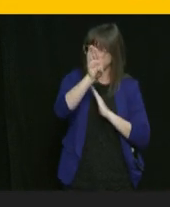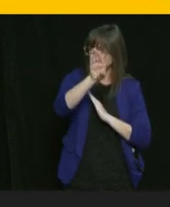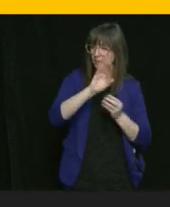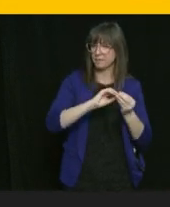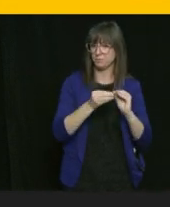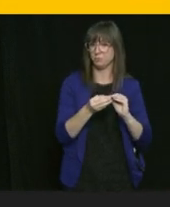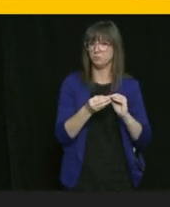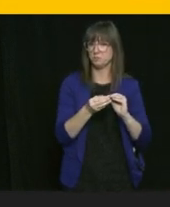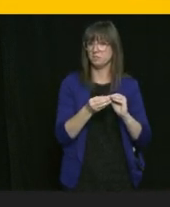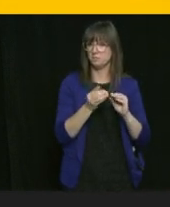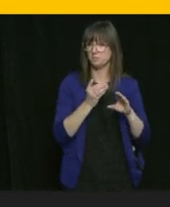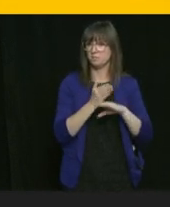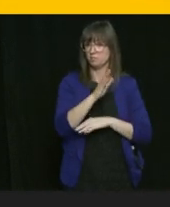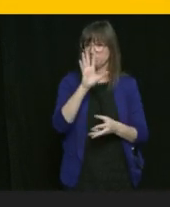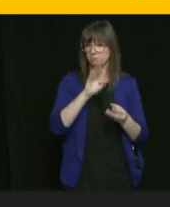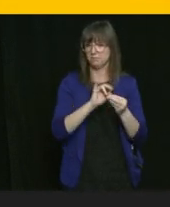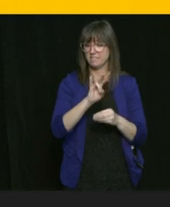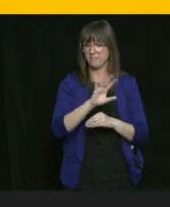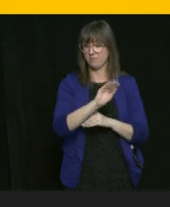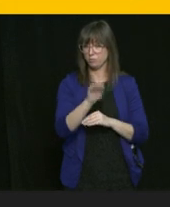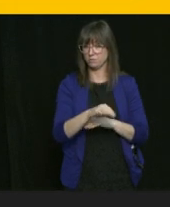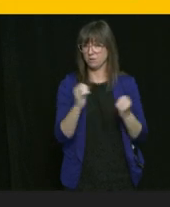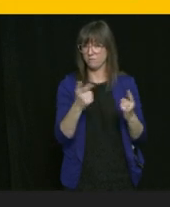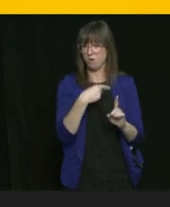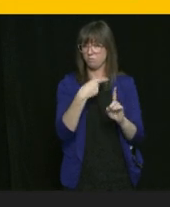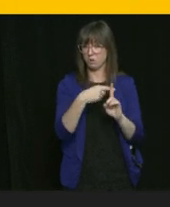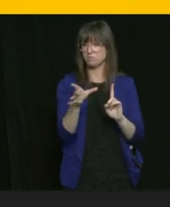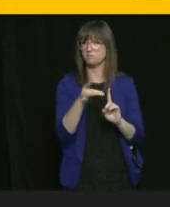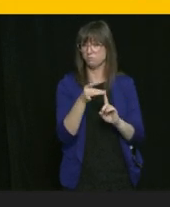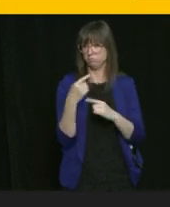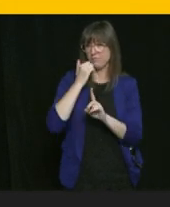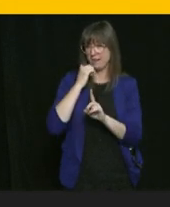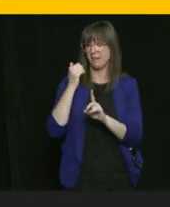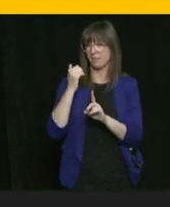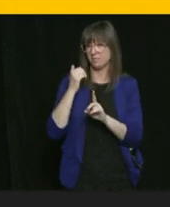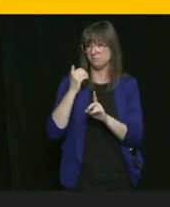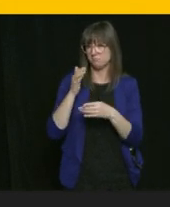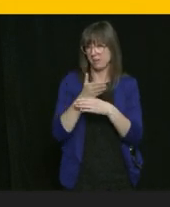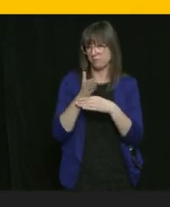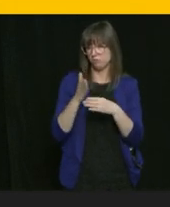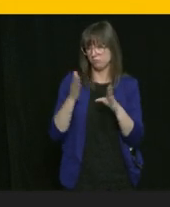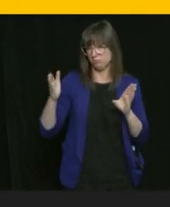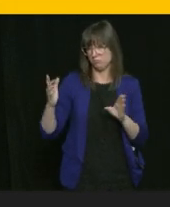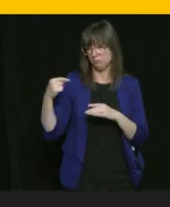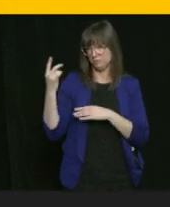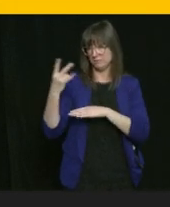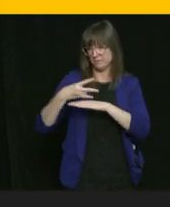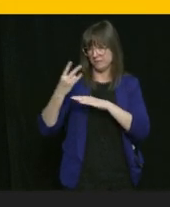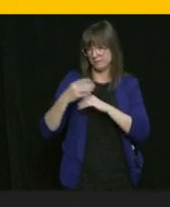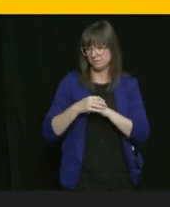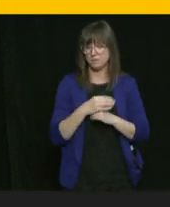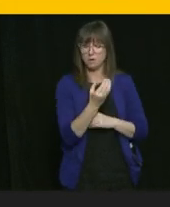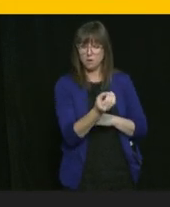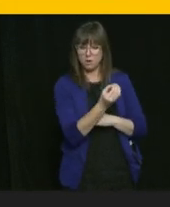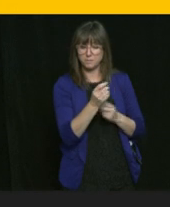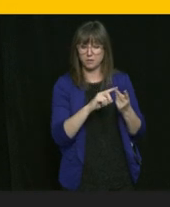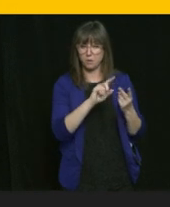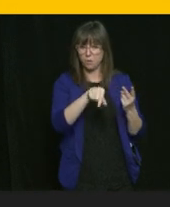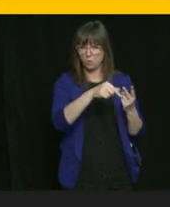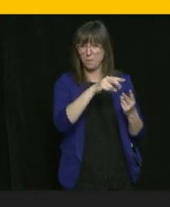for over 75% of all cases reported since the beginning of the pandemic. Quebec and Ontario case